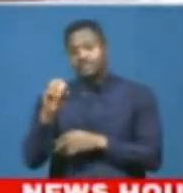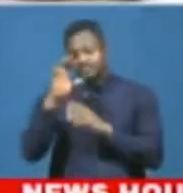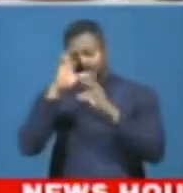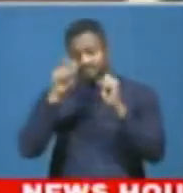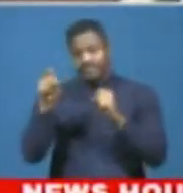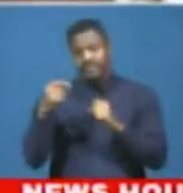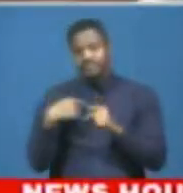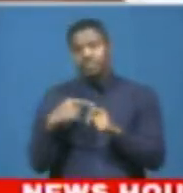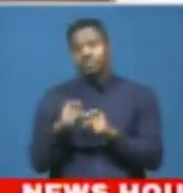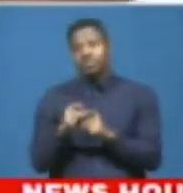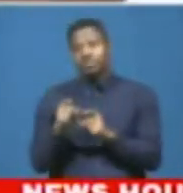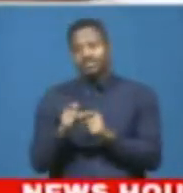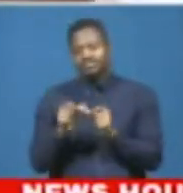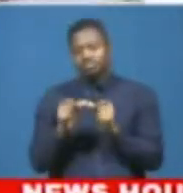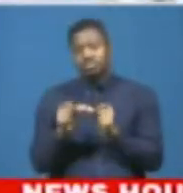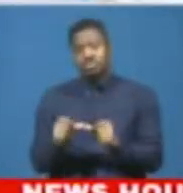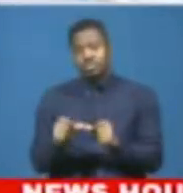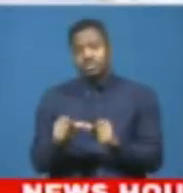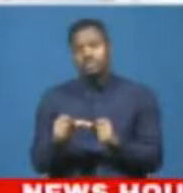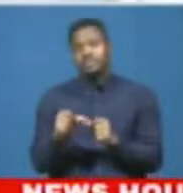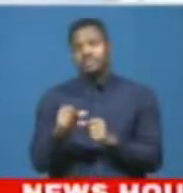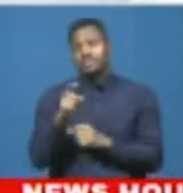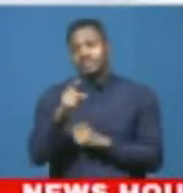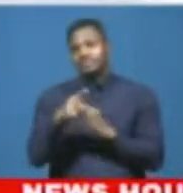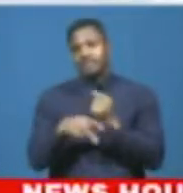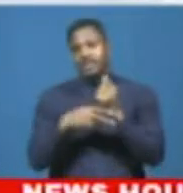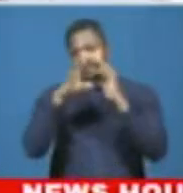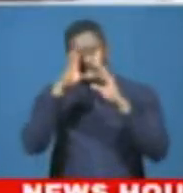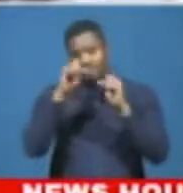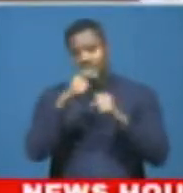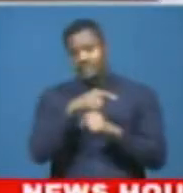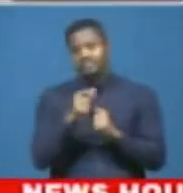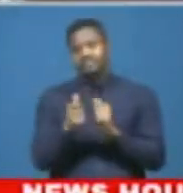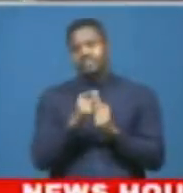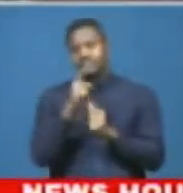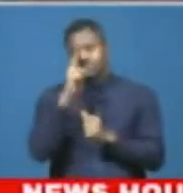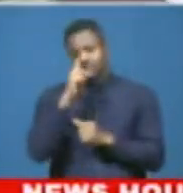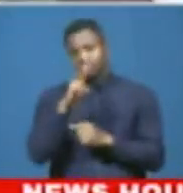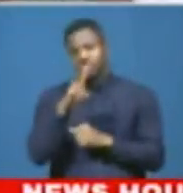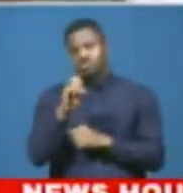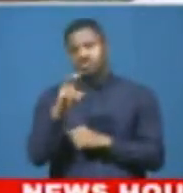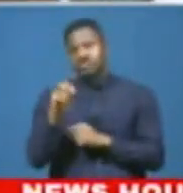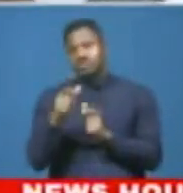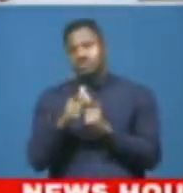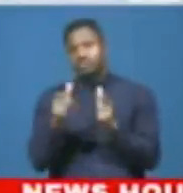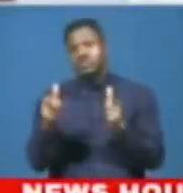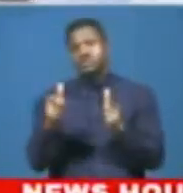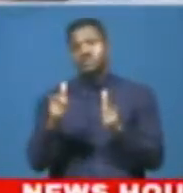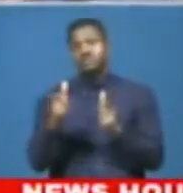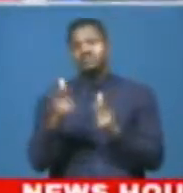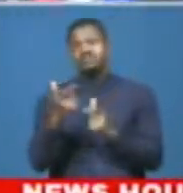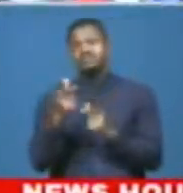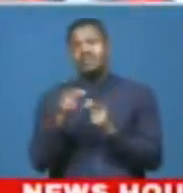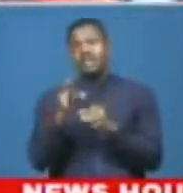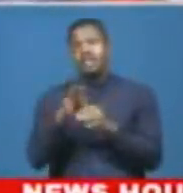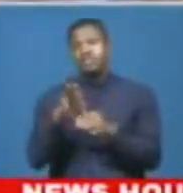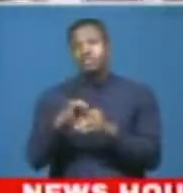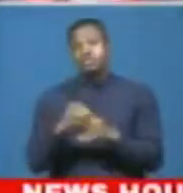also maintained Dr. Mamadou Bawumia as his running mate for the 2020 general elections.